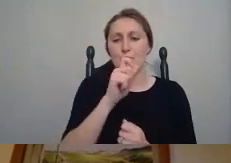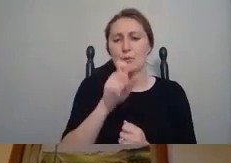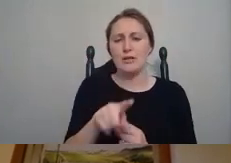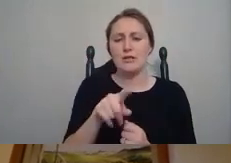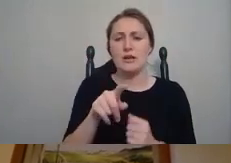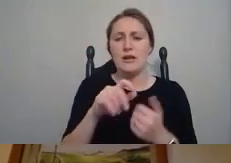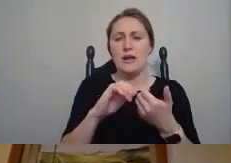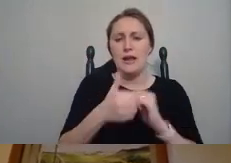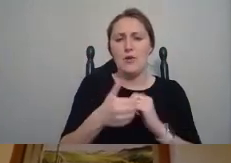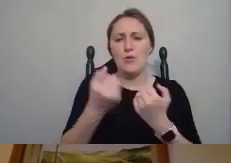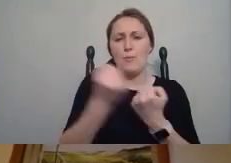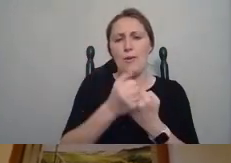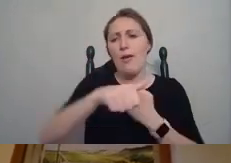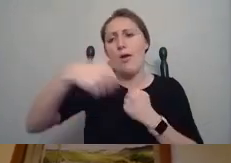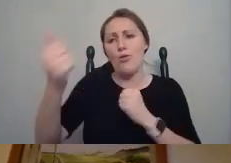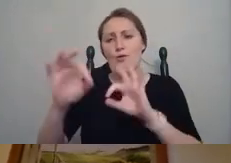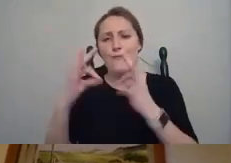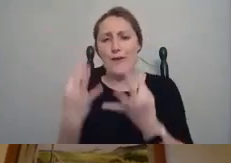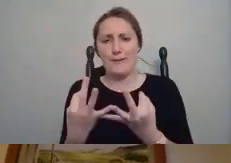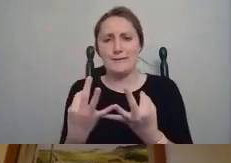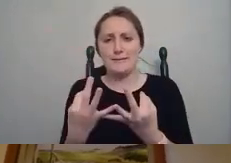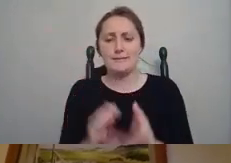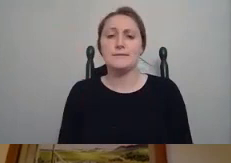in these times,